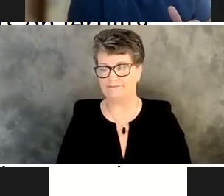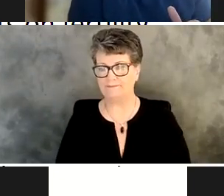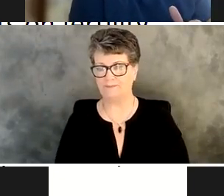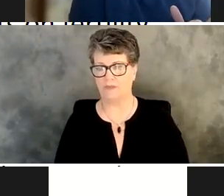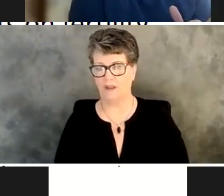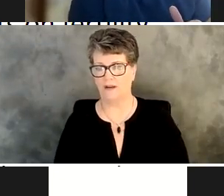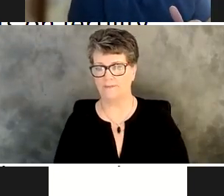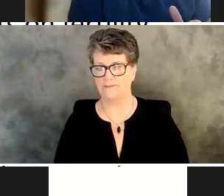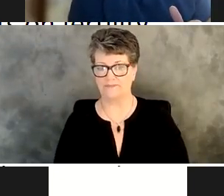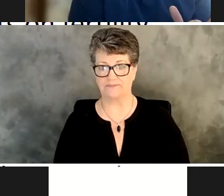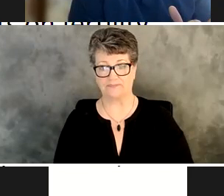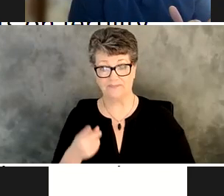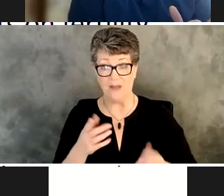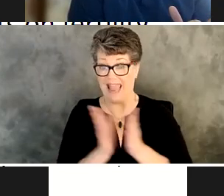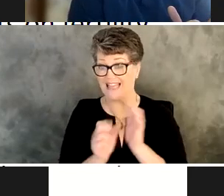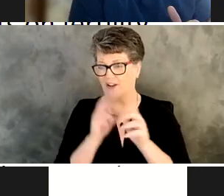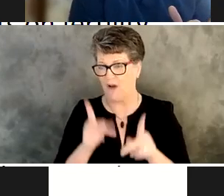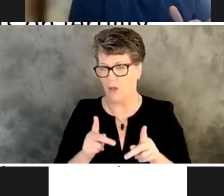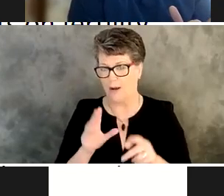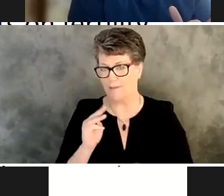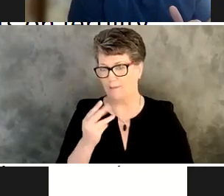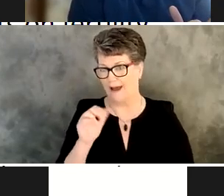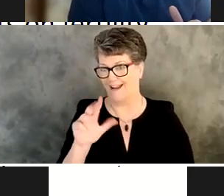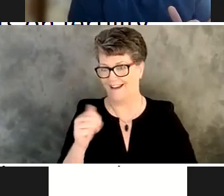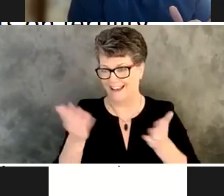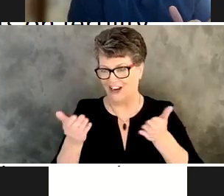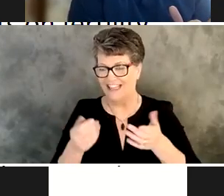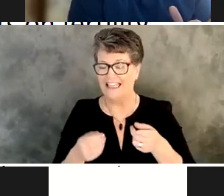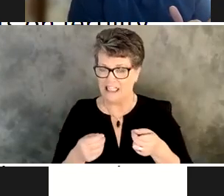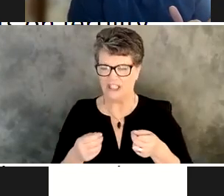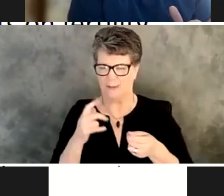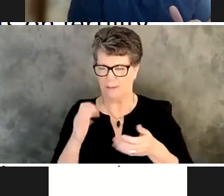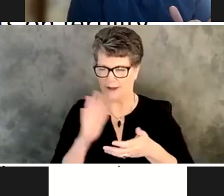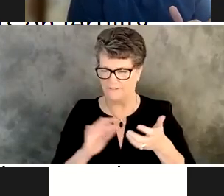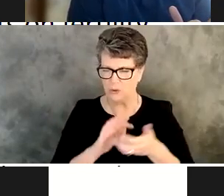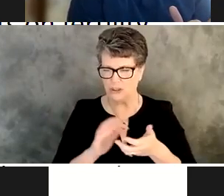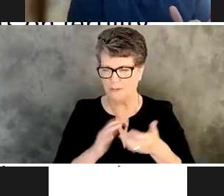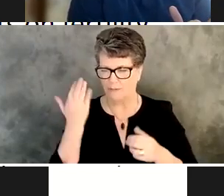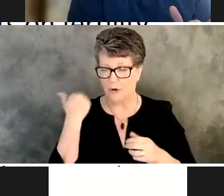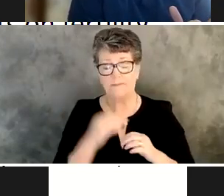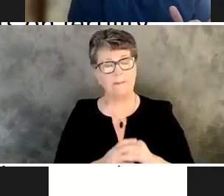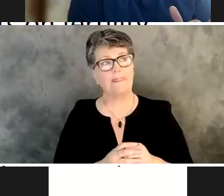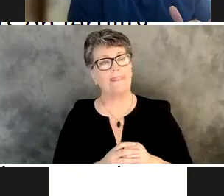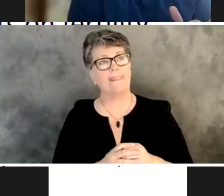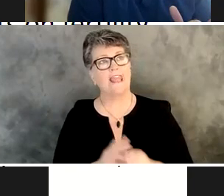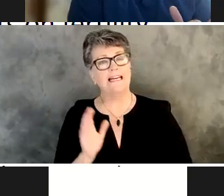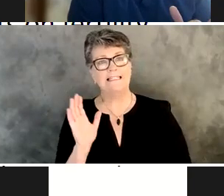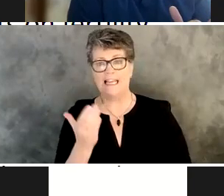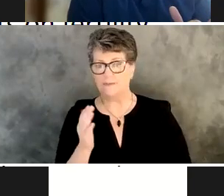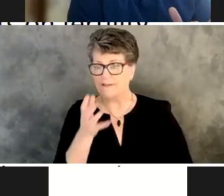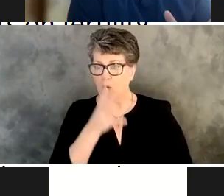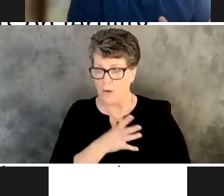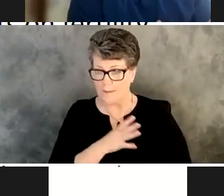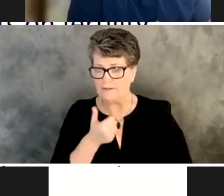And if I may ask a follow-up to that, just because I think there may have been some confusion. So it sounds like for women that have